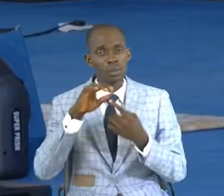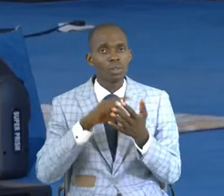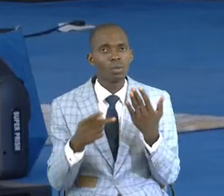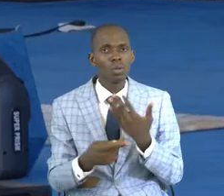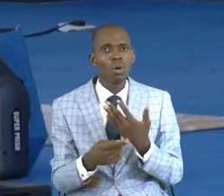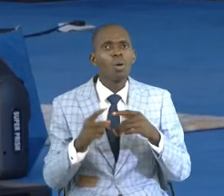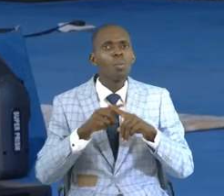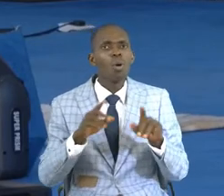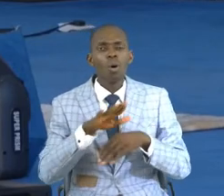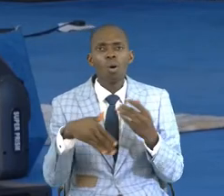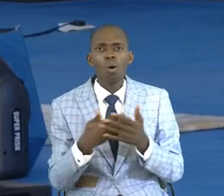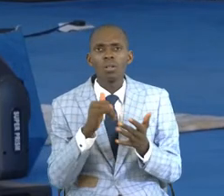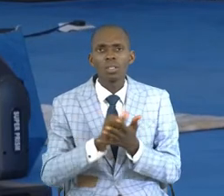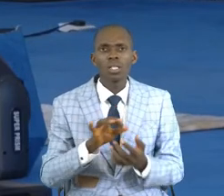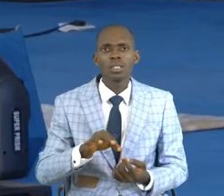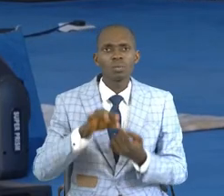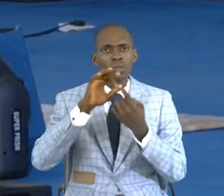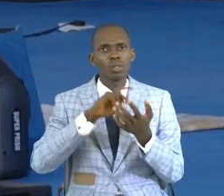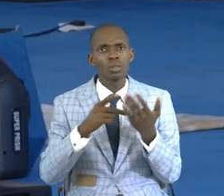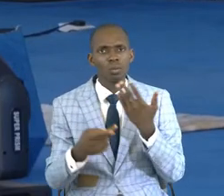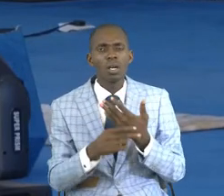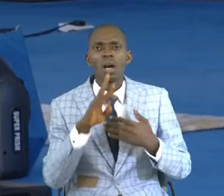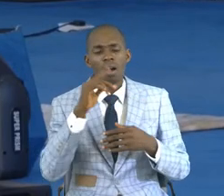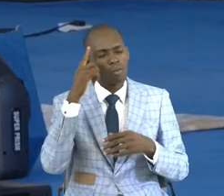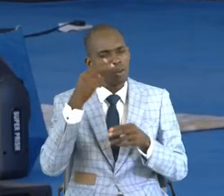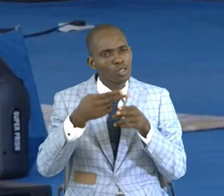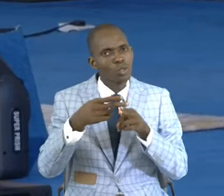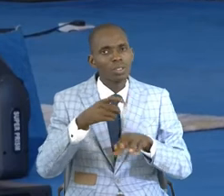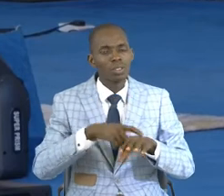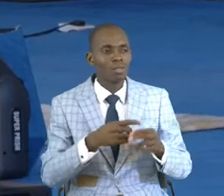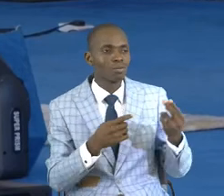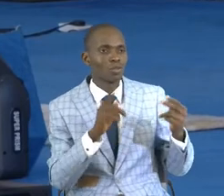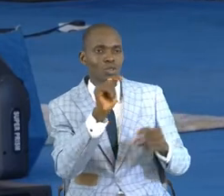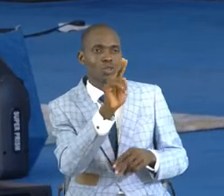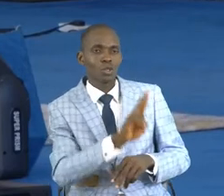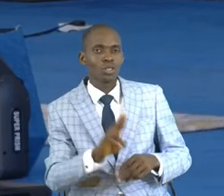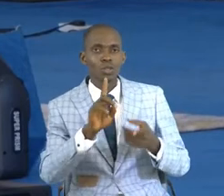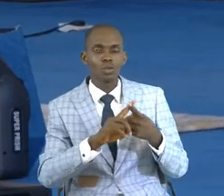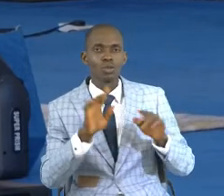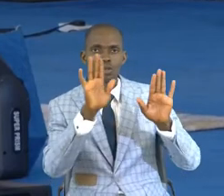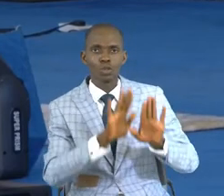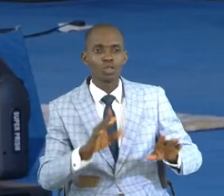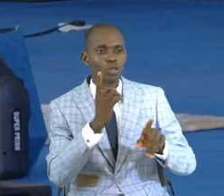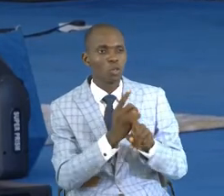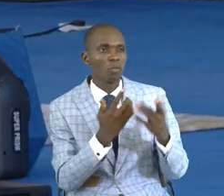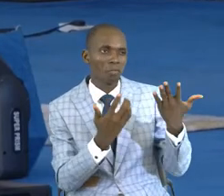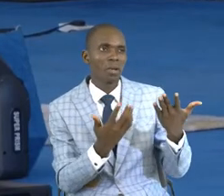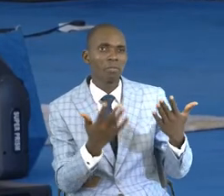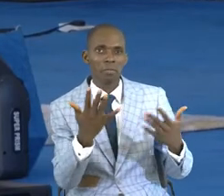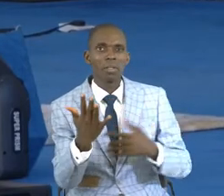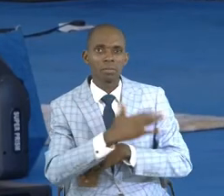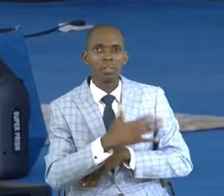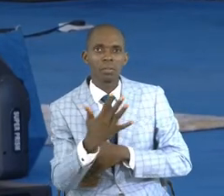special occasions, they're just for a brief time, Thursday to Sunday, just about 5 days.